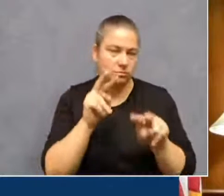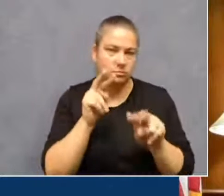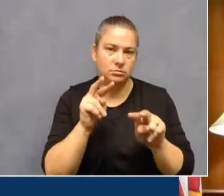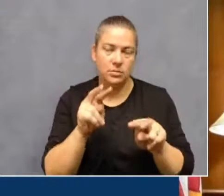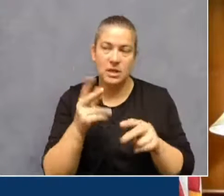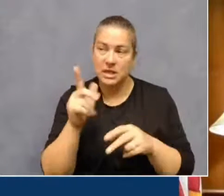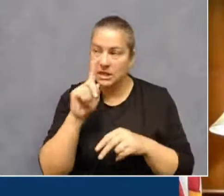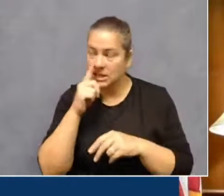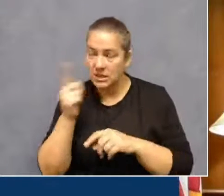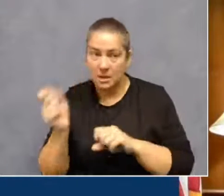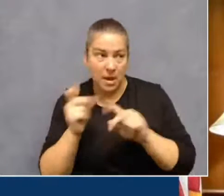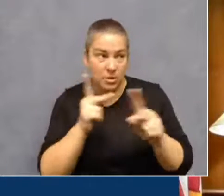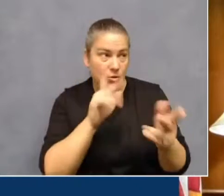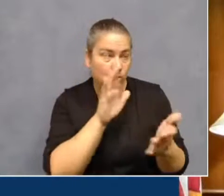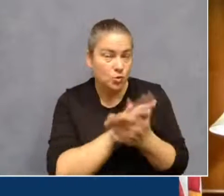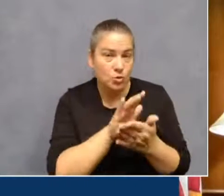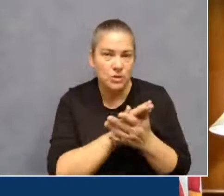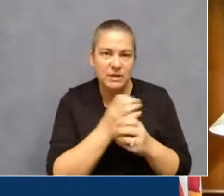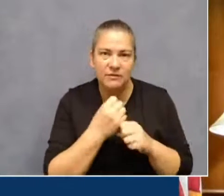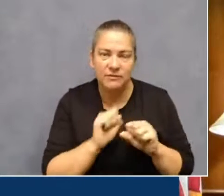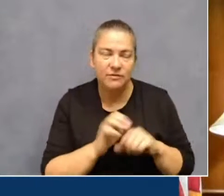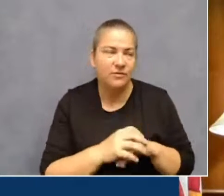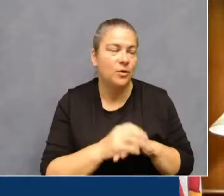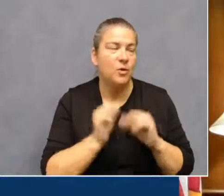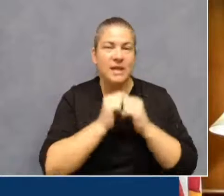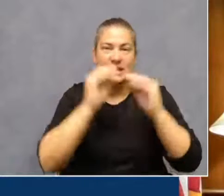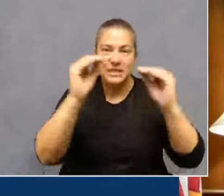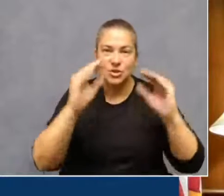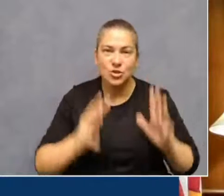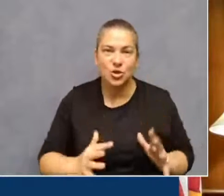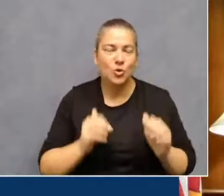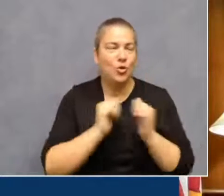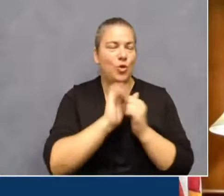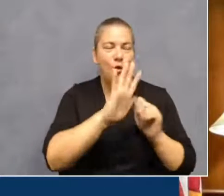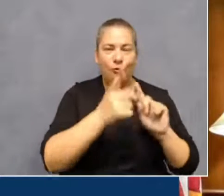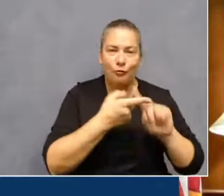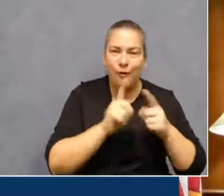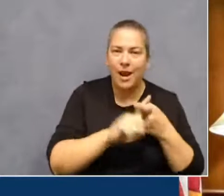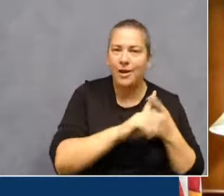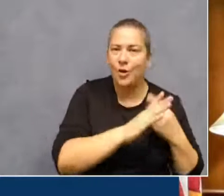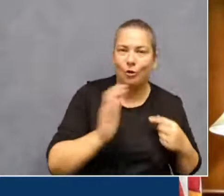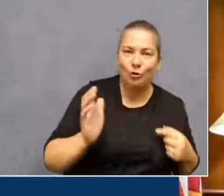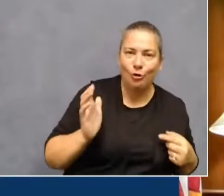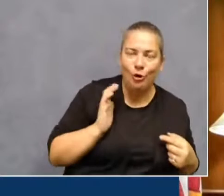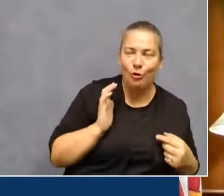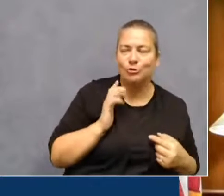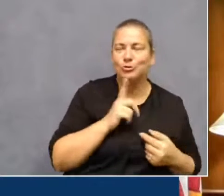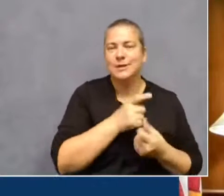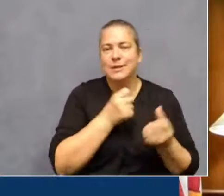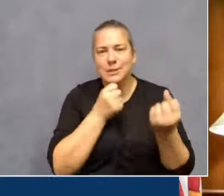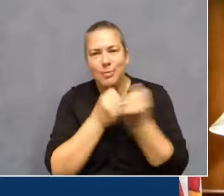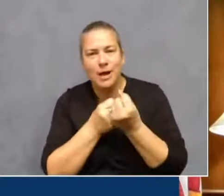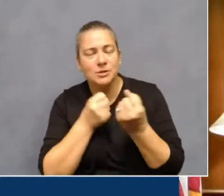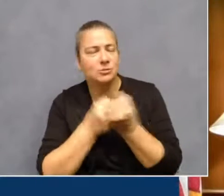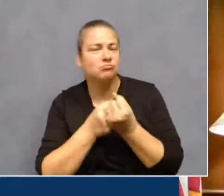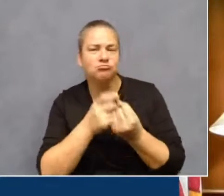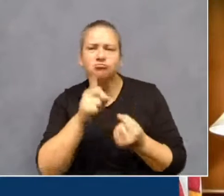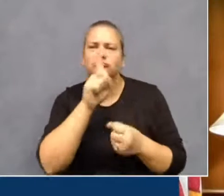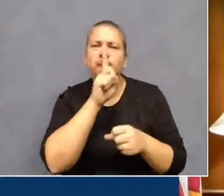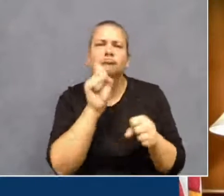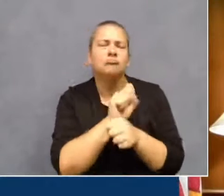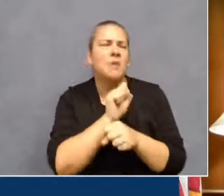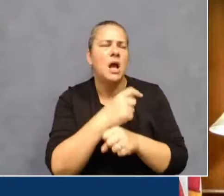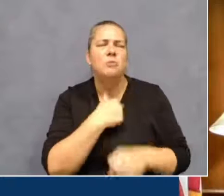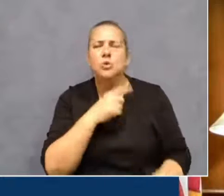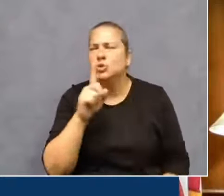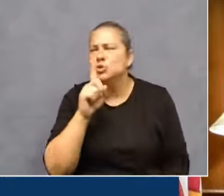can be with their teachers, be with their friends, their coaches, their club sponsors. And I am certain that the decisions that